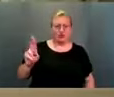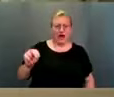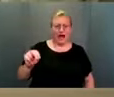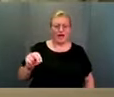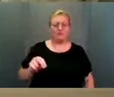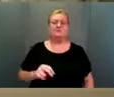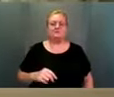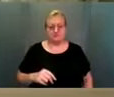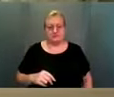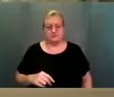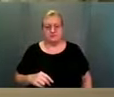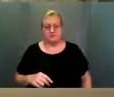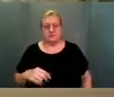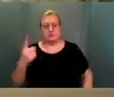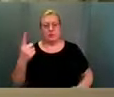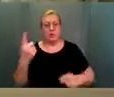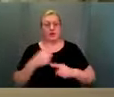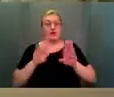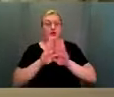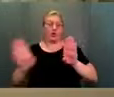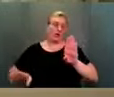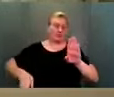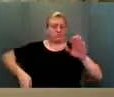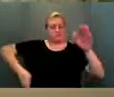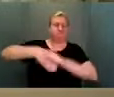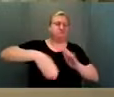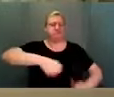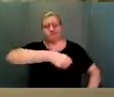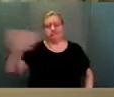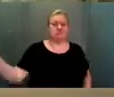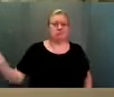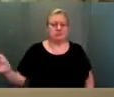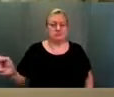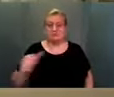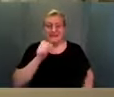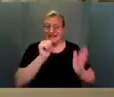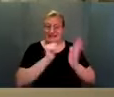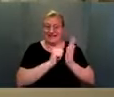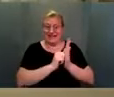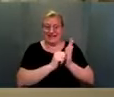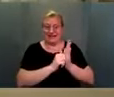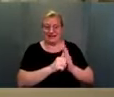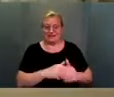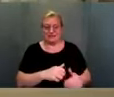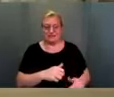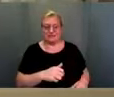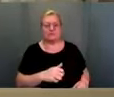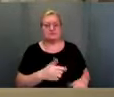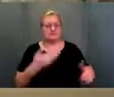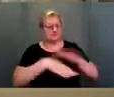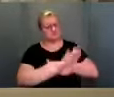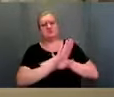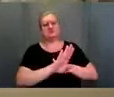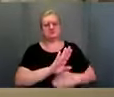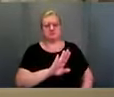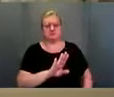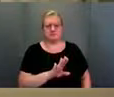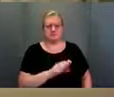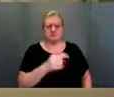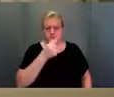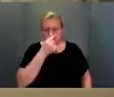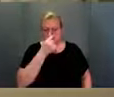One day he kicked my door open. Didn't knock, kicked it open. My dressing room door. He walked in. There was a huge